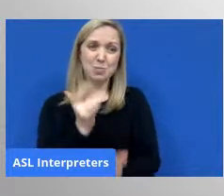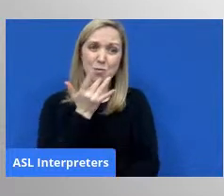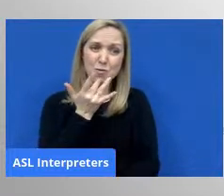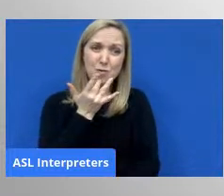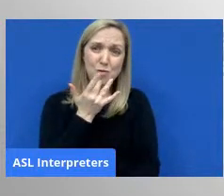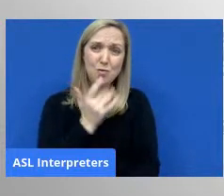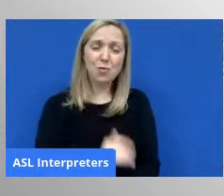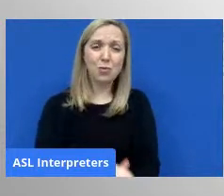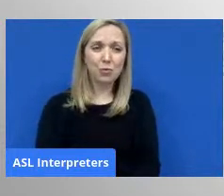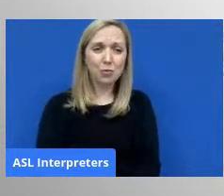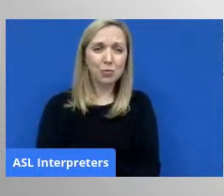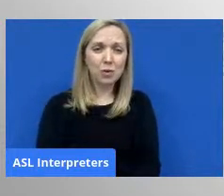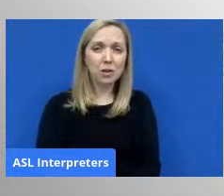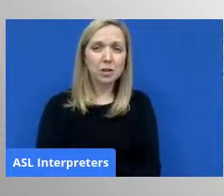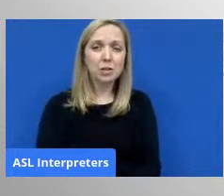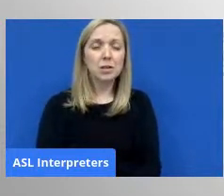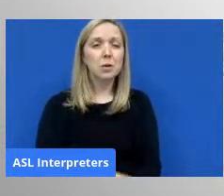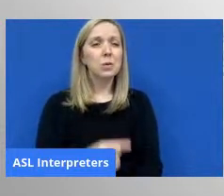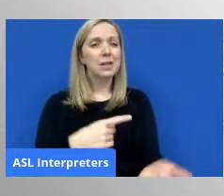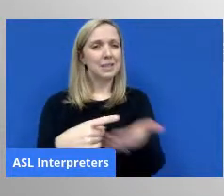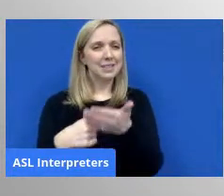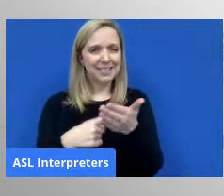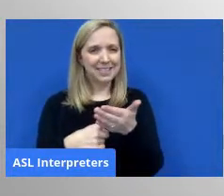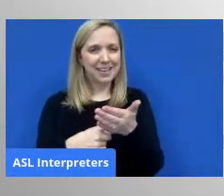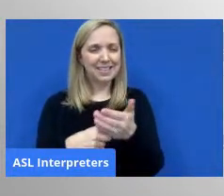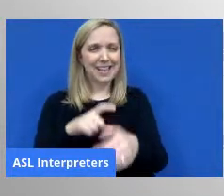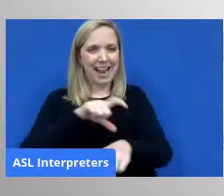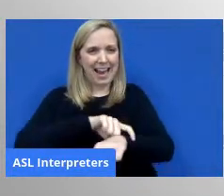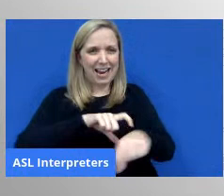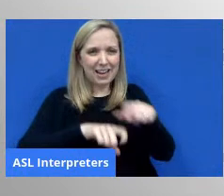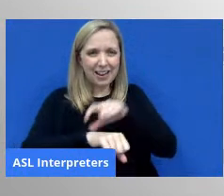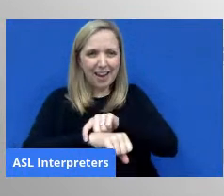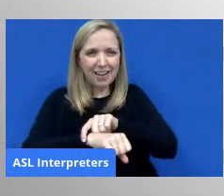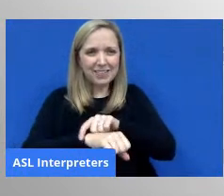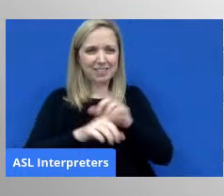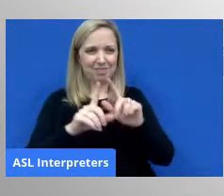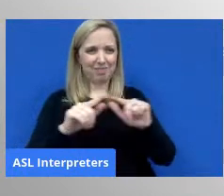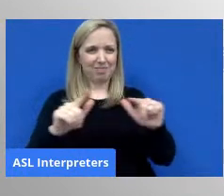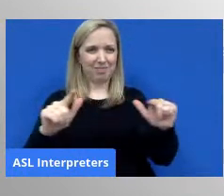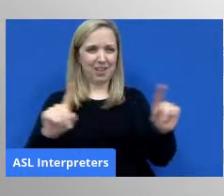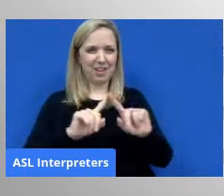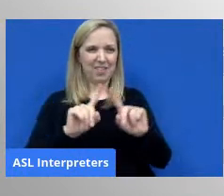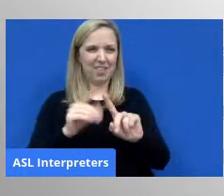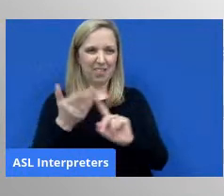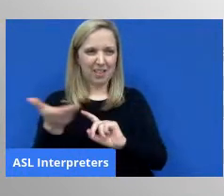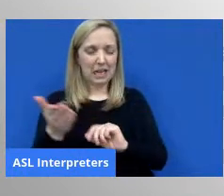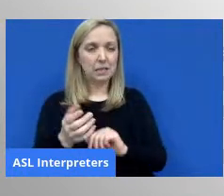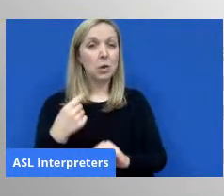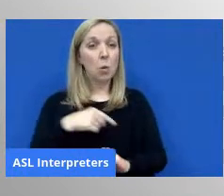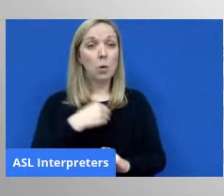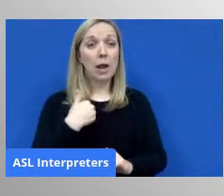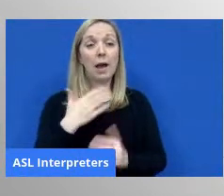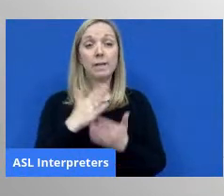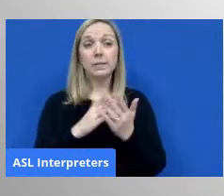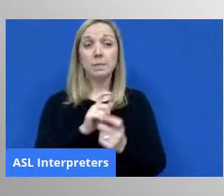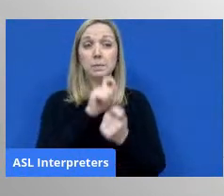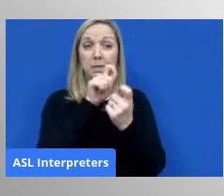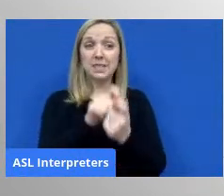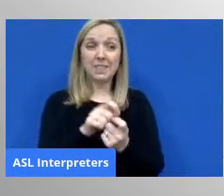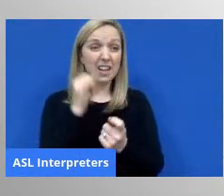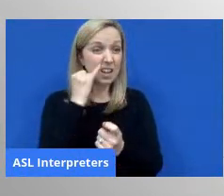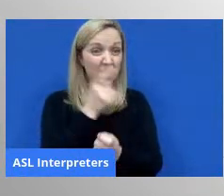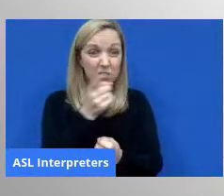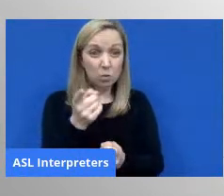About, handcuffs and some of those things. And so we do have some specific, if you all are looking for data of